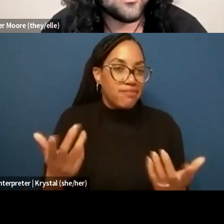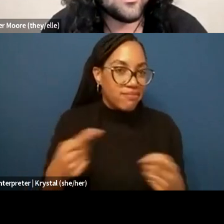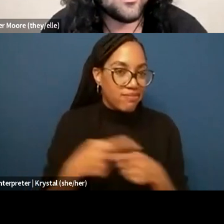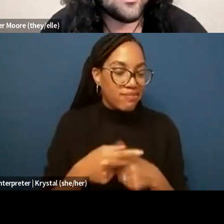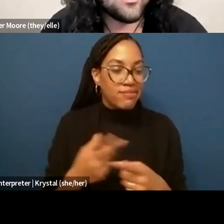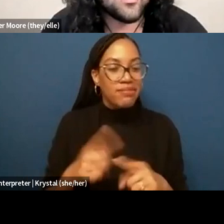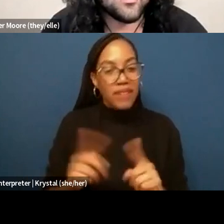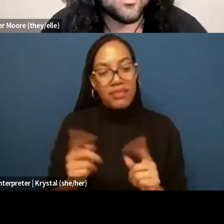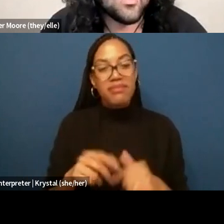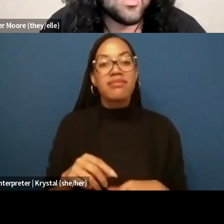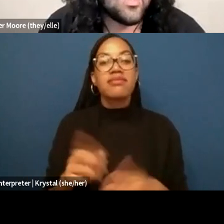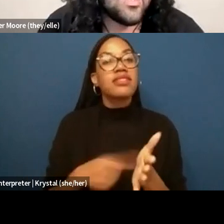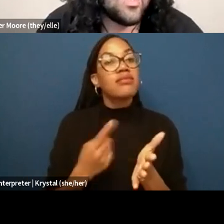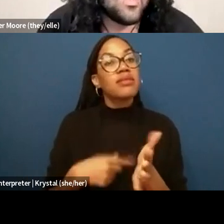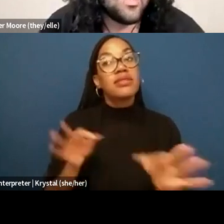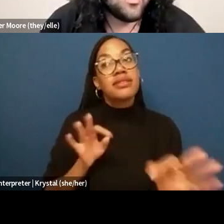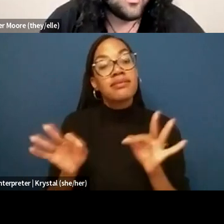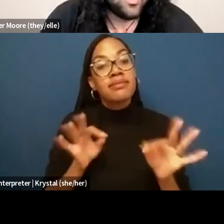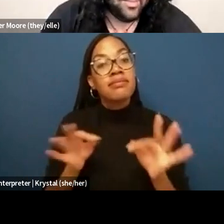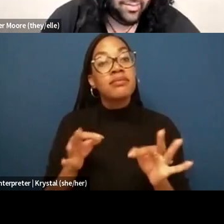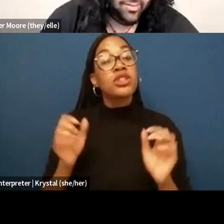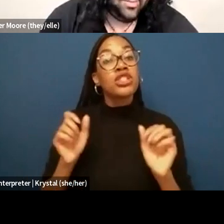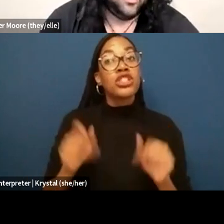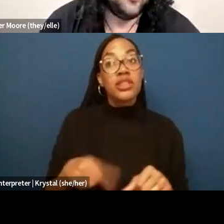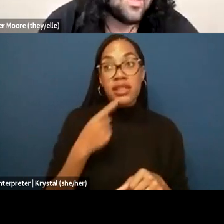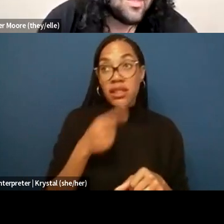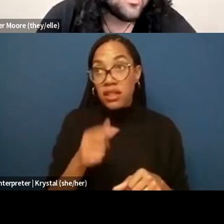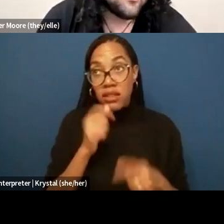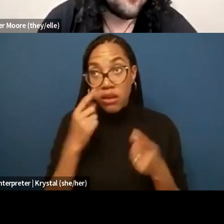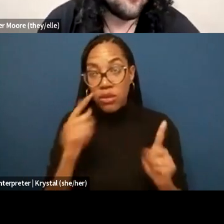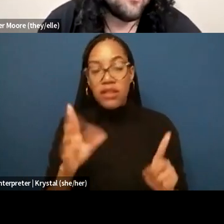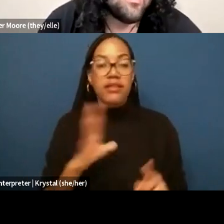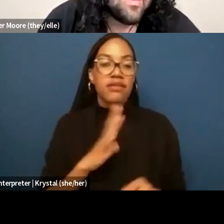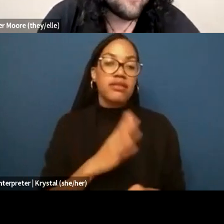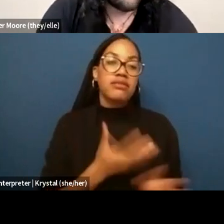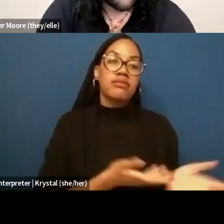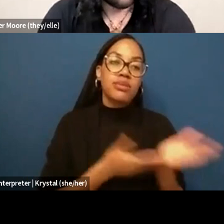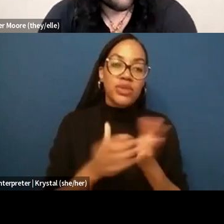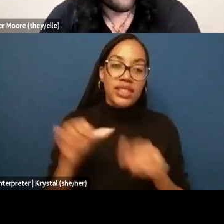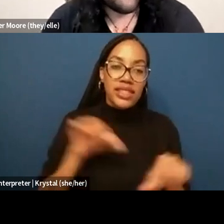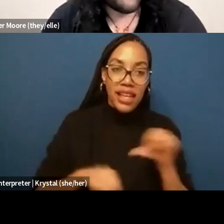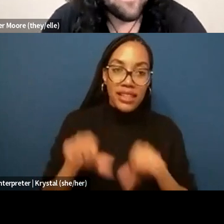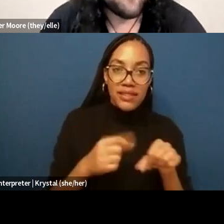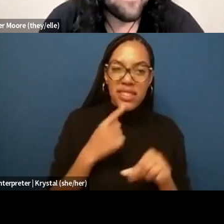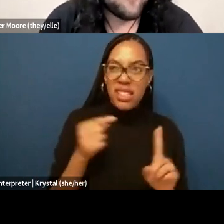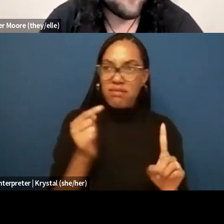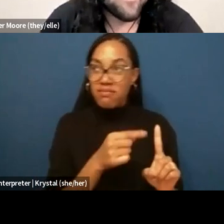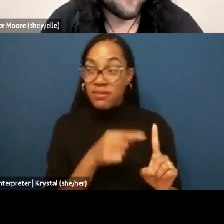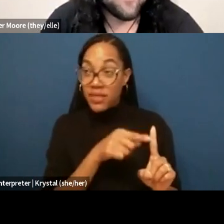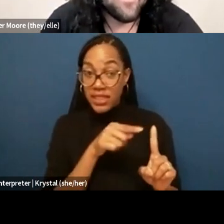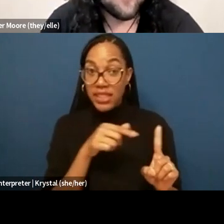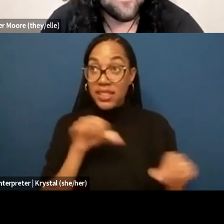can come back at it through more of a scientific description as to how shamanic drumming, spiritual bath, this work on vibration, you know, I